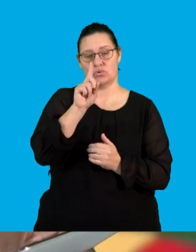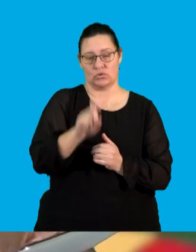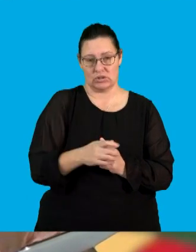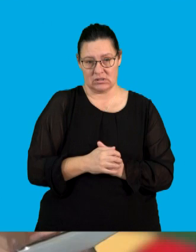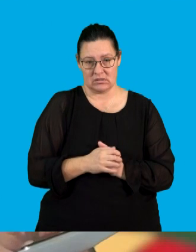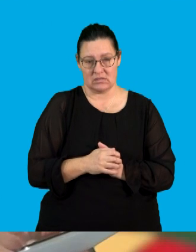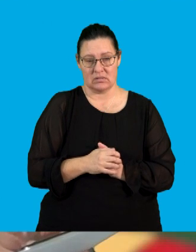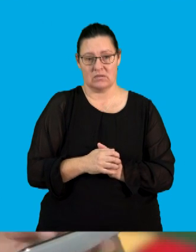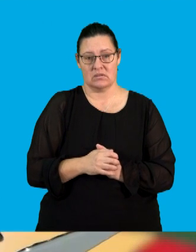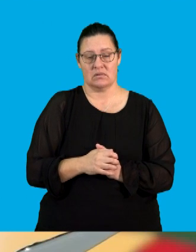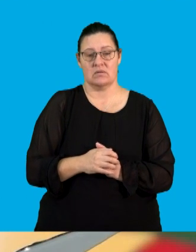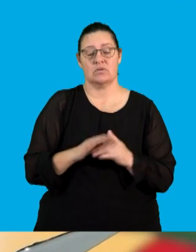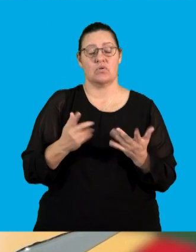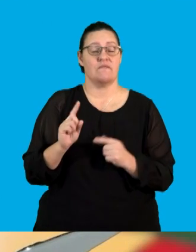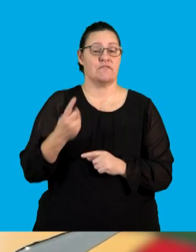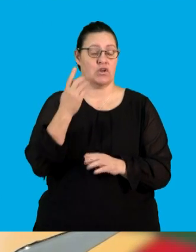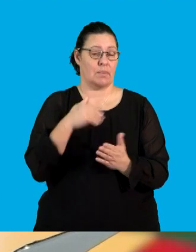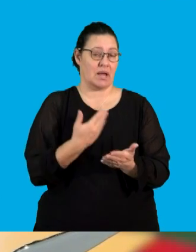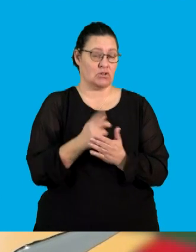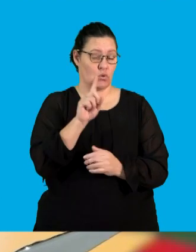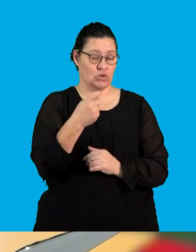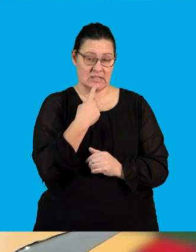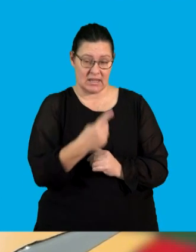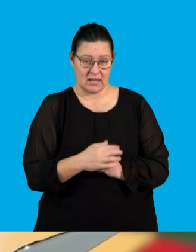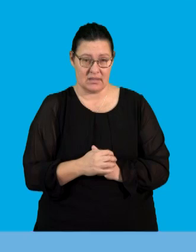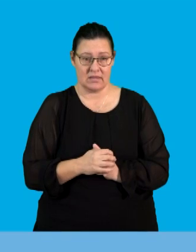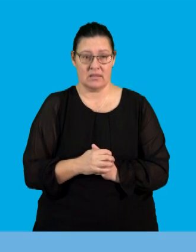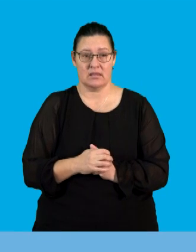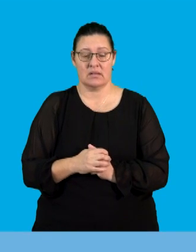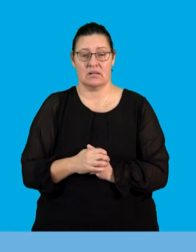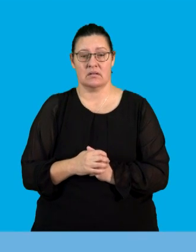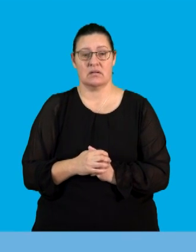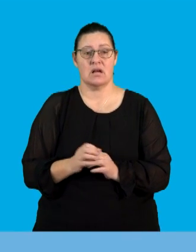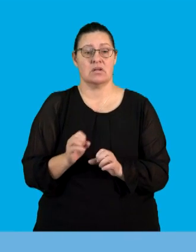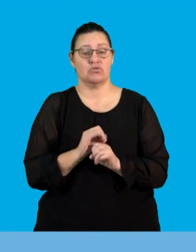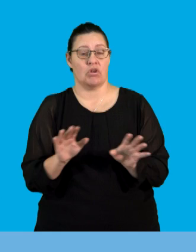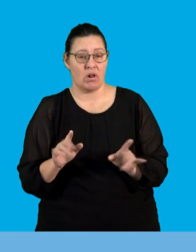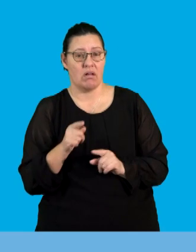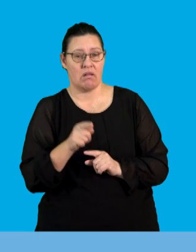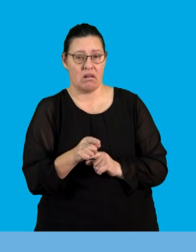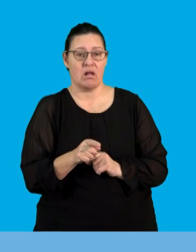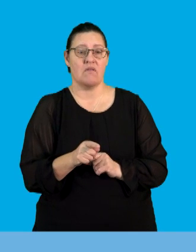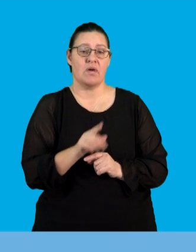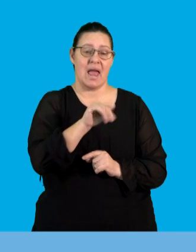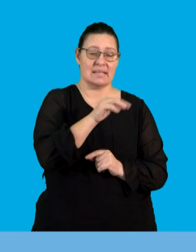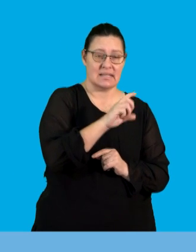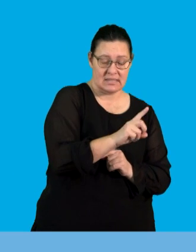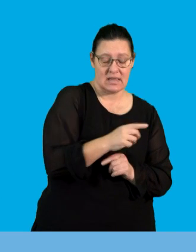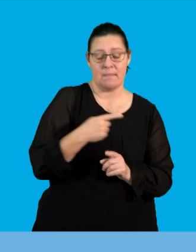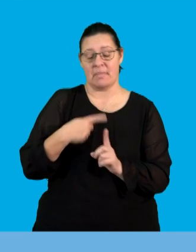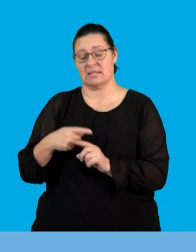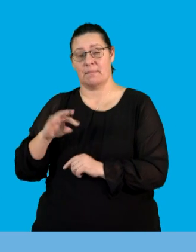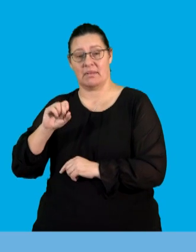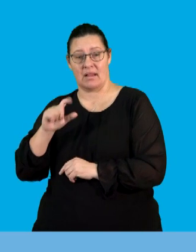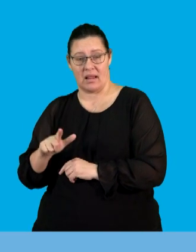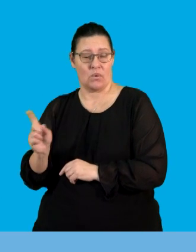application questions. So the first application question says, the general form of the reaction between an acid and a